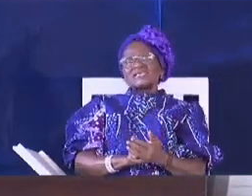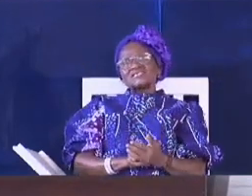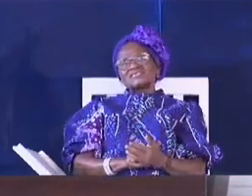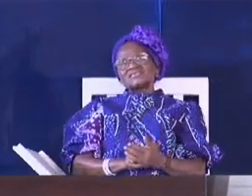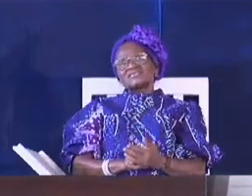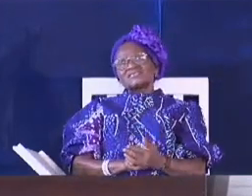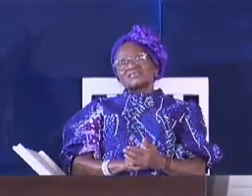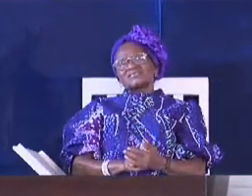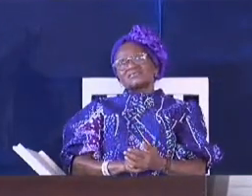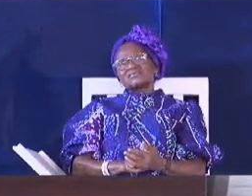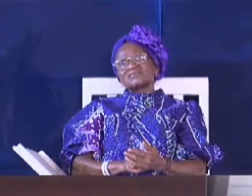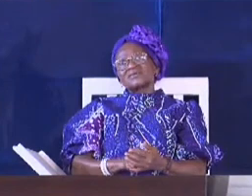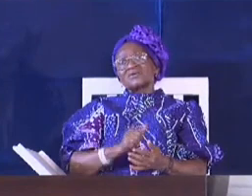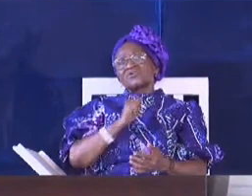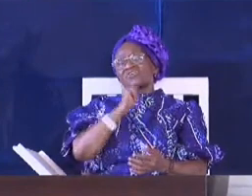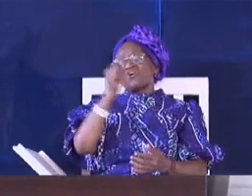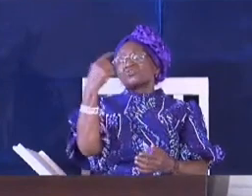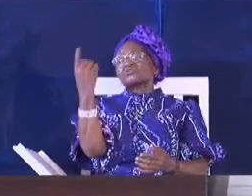Not only that,